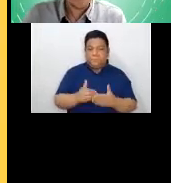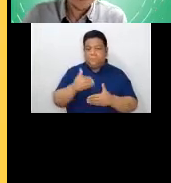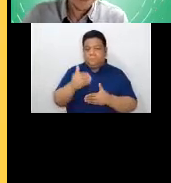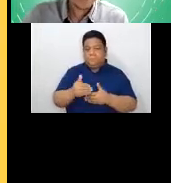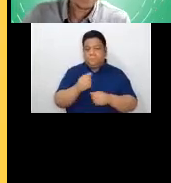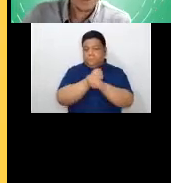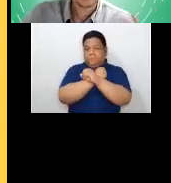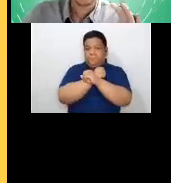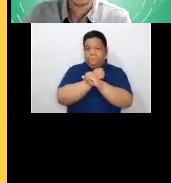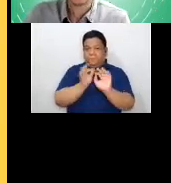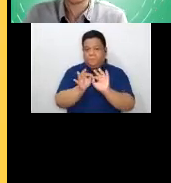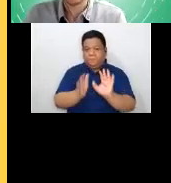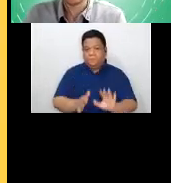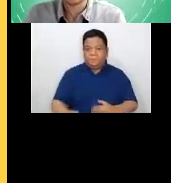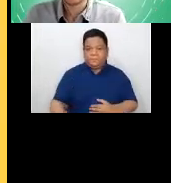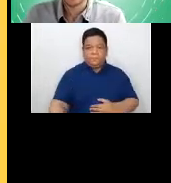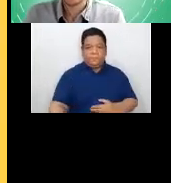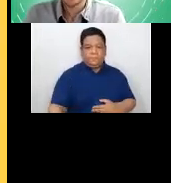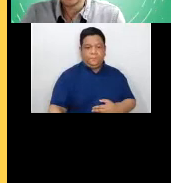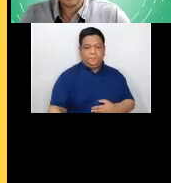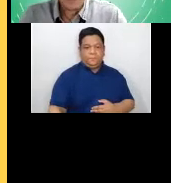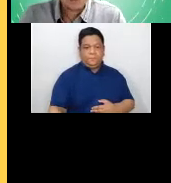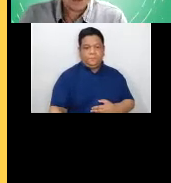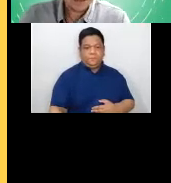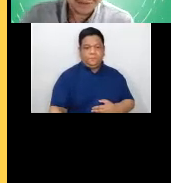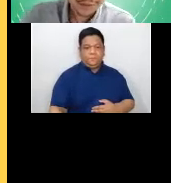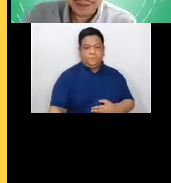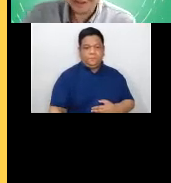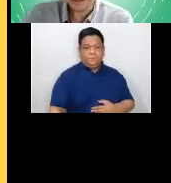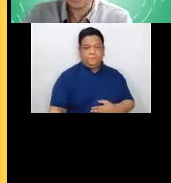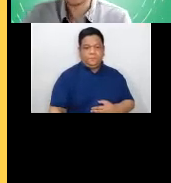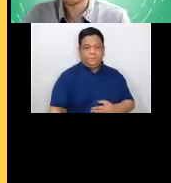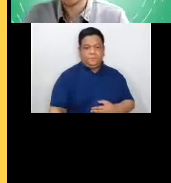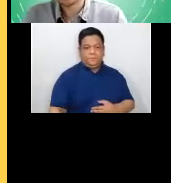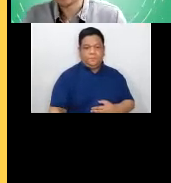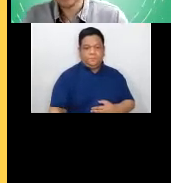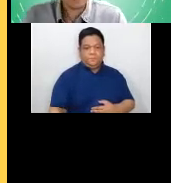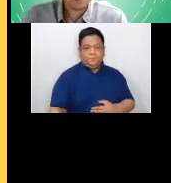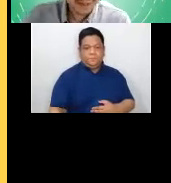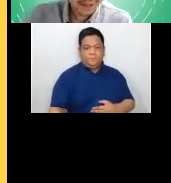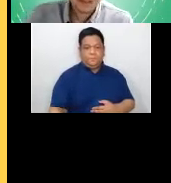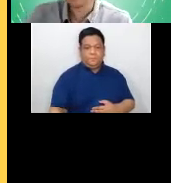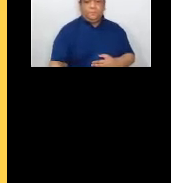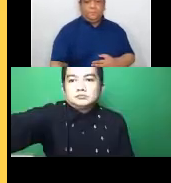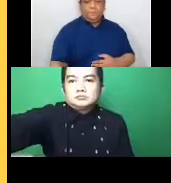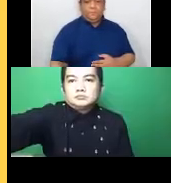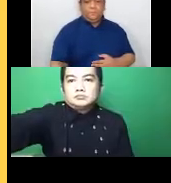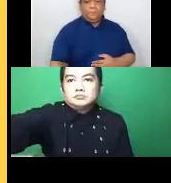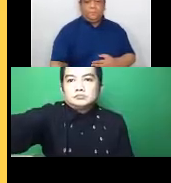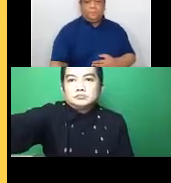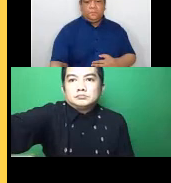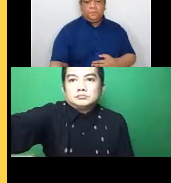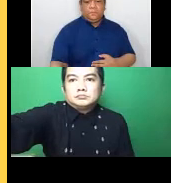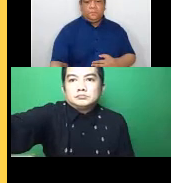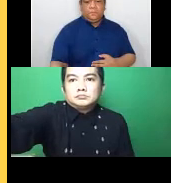Okay, so next one is called SLA printing. So this may have other phrases or terms like resin printing,